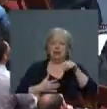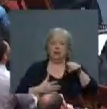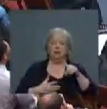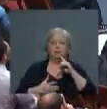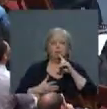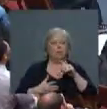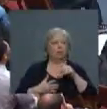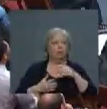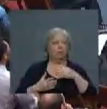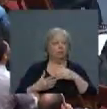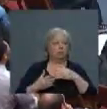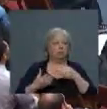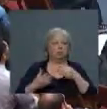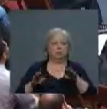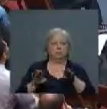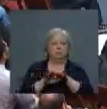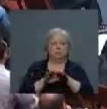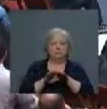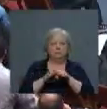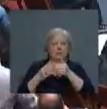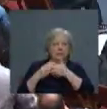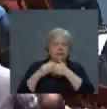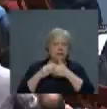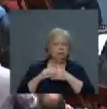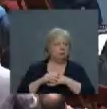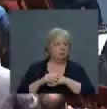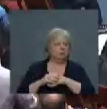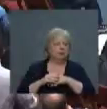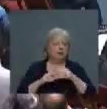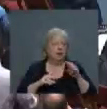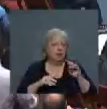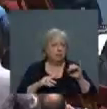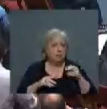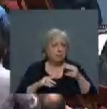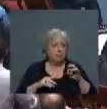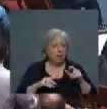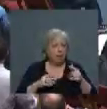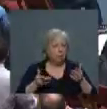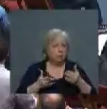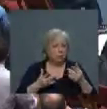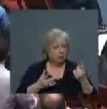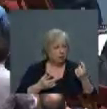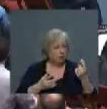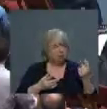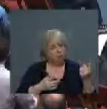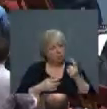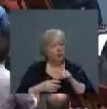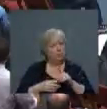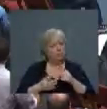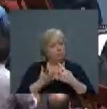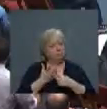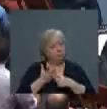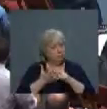sealed. Is Michael here? Can you come up and talk about that part?